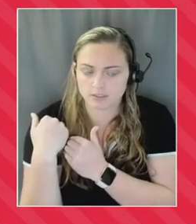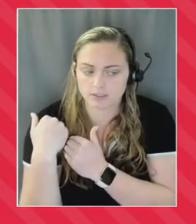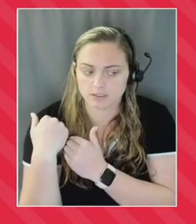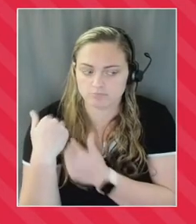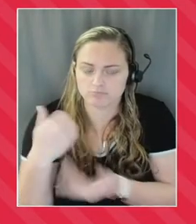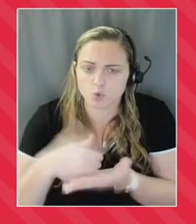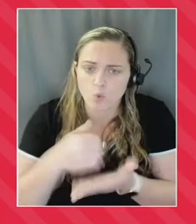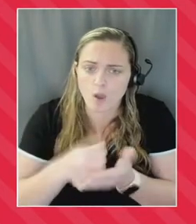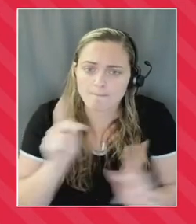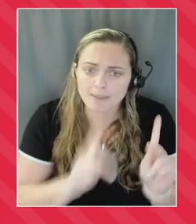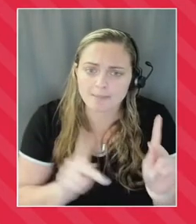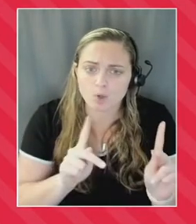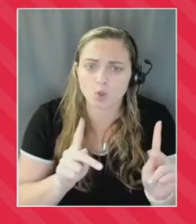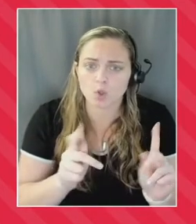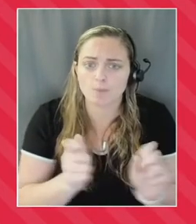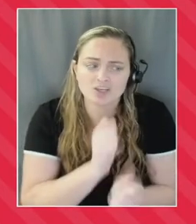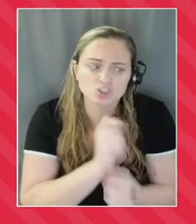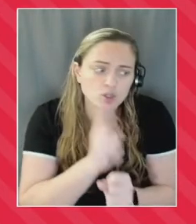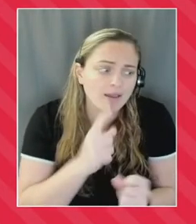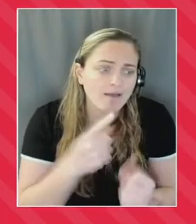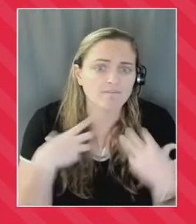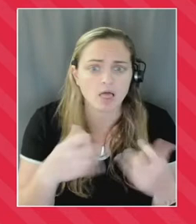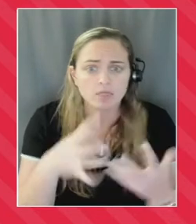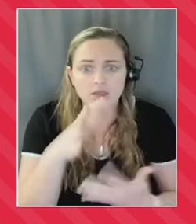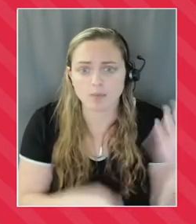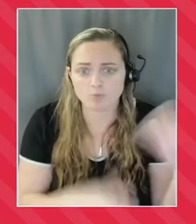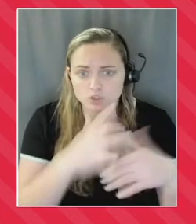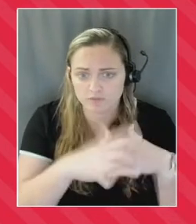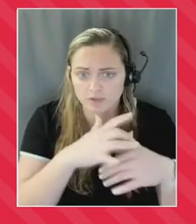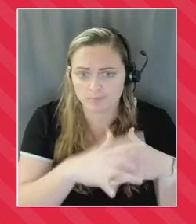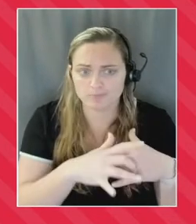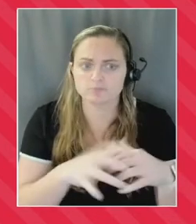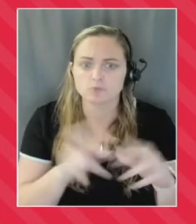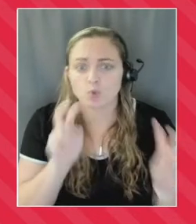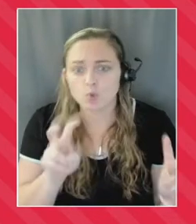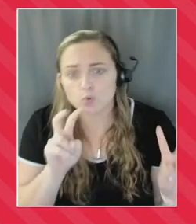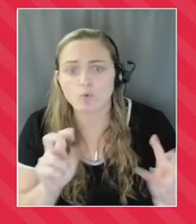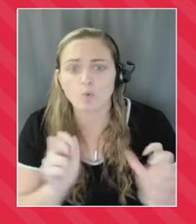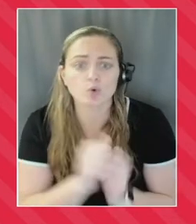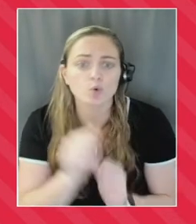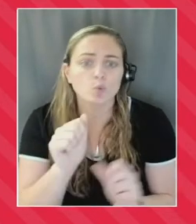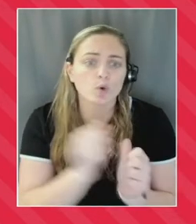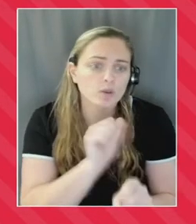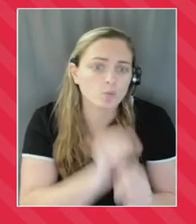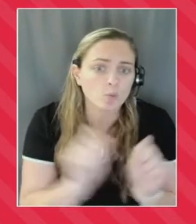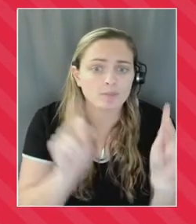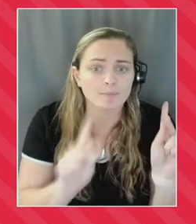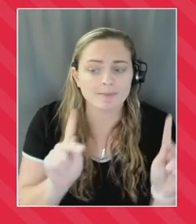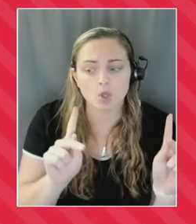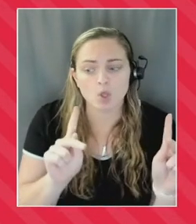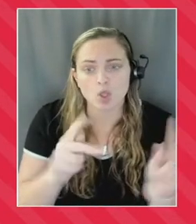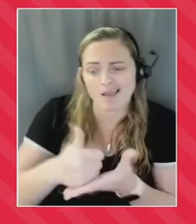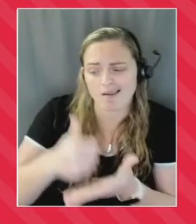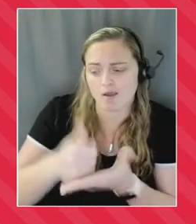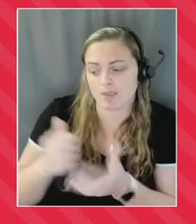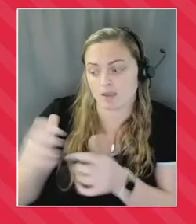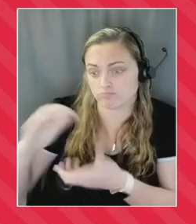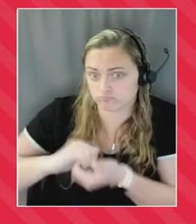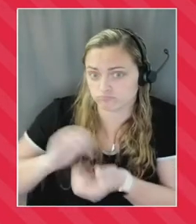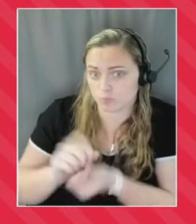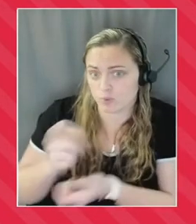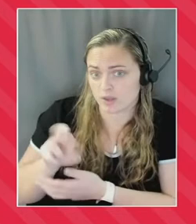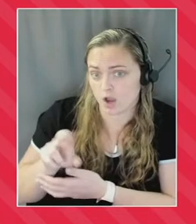have healthier options. So we really are sort of looking forward to working with Keurig Dr. Pepper in this marketing